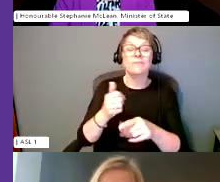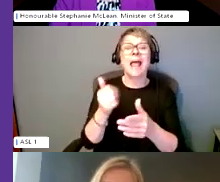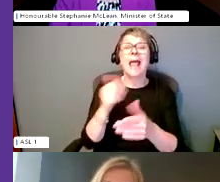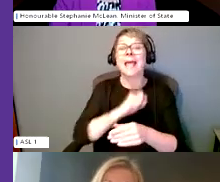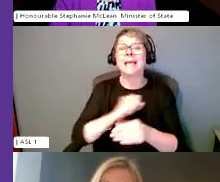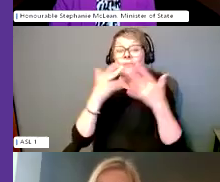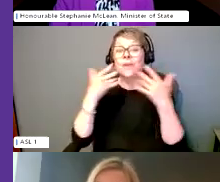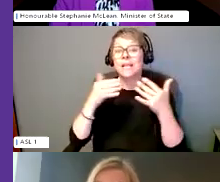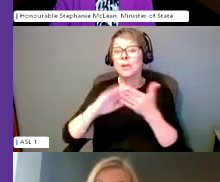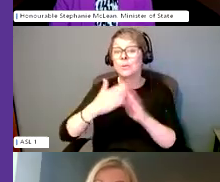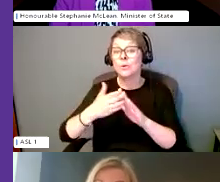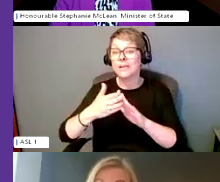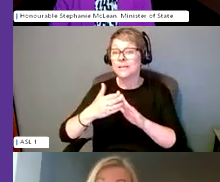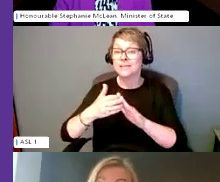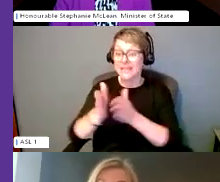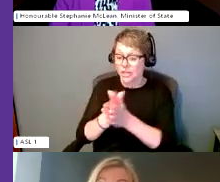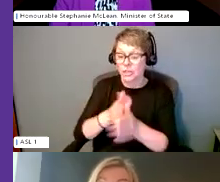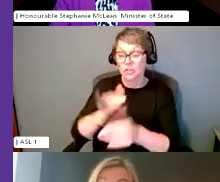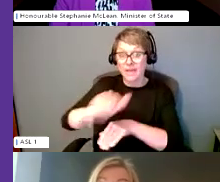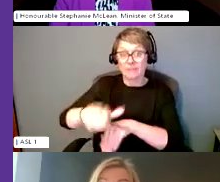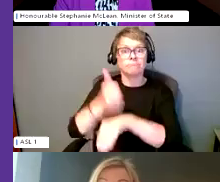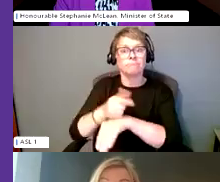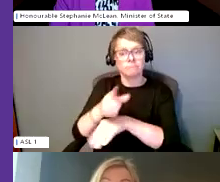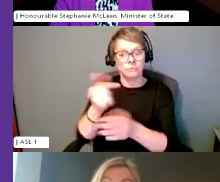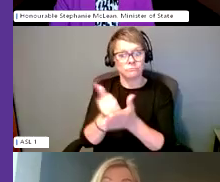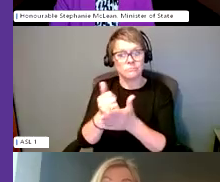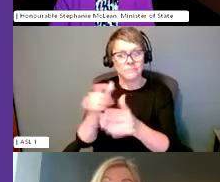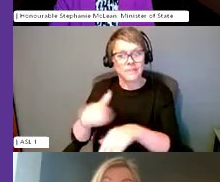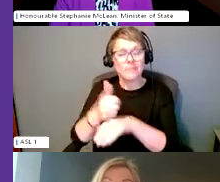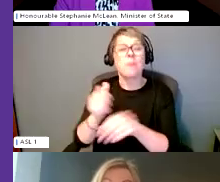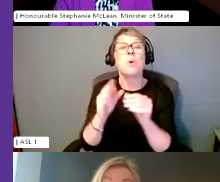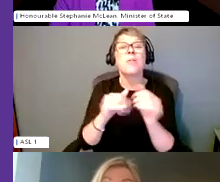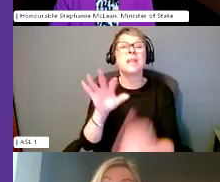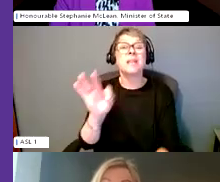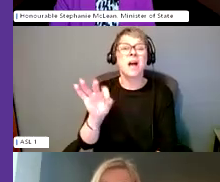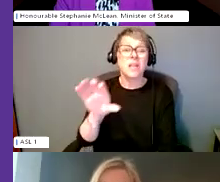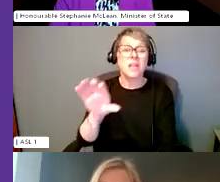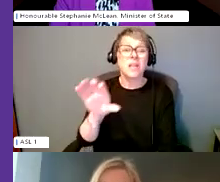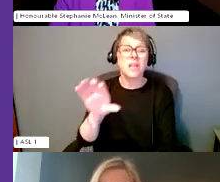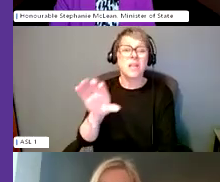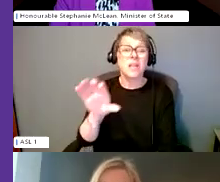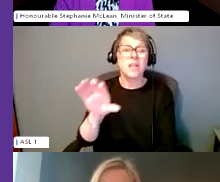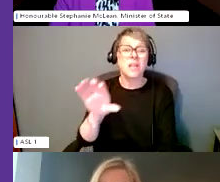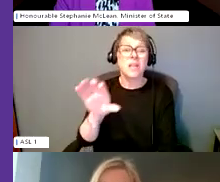Communities Initiative, which now reaches more than 900 communities nationwide and many.